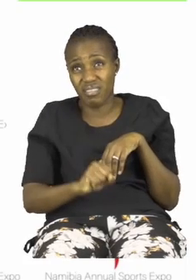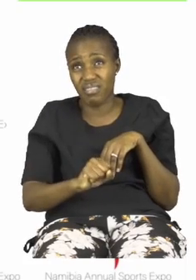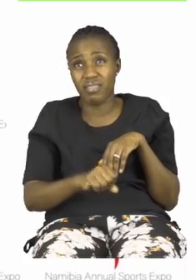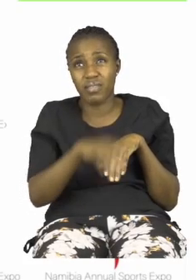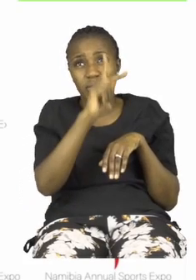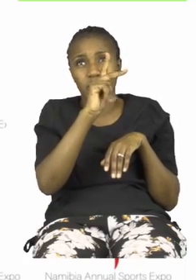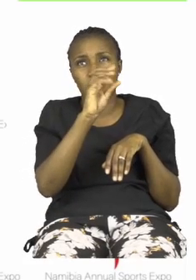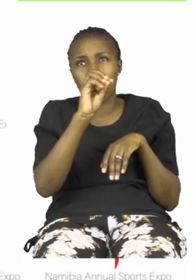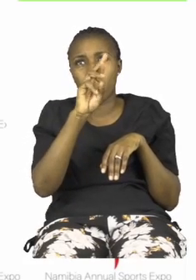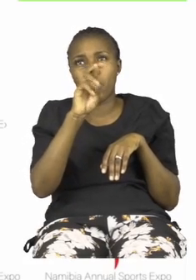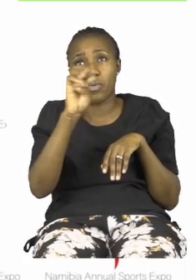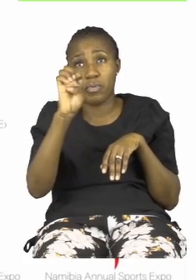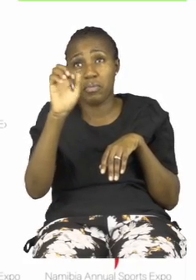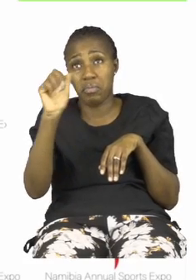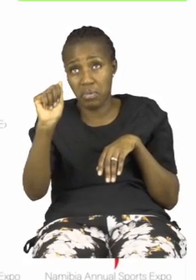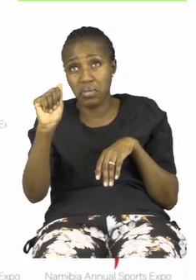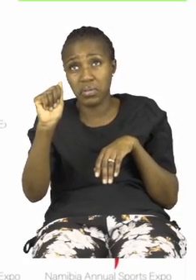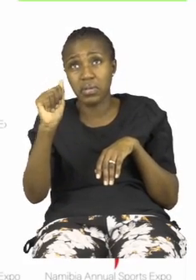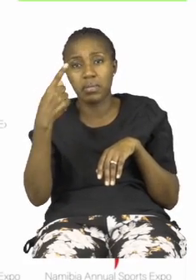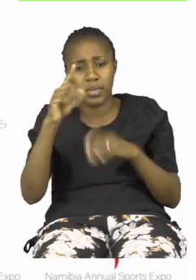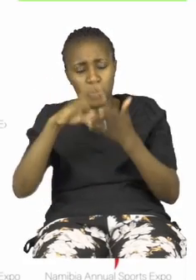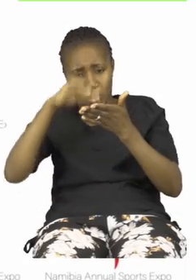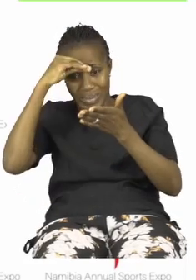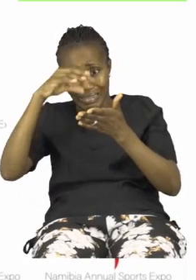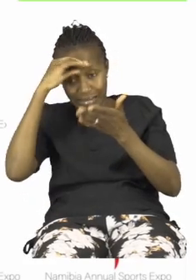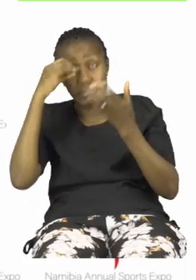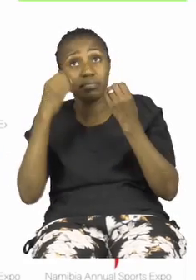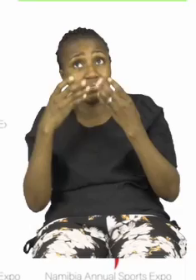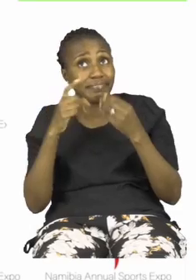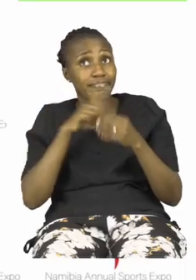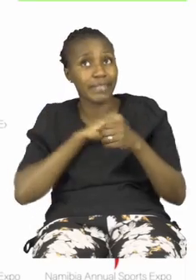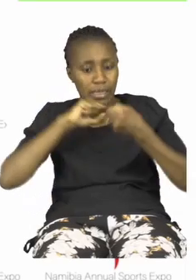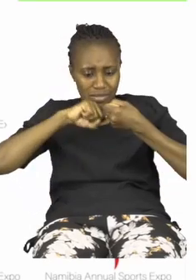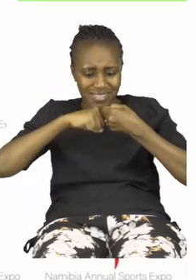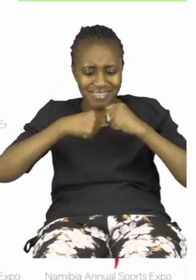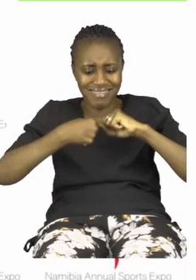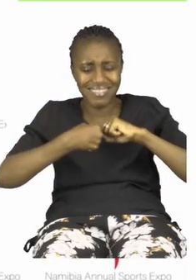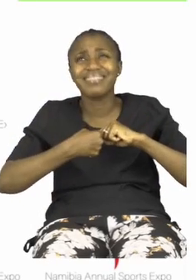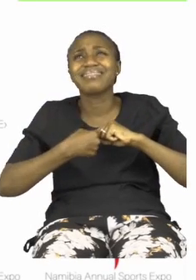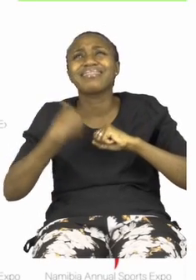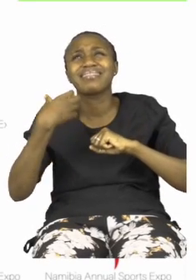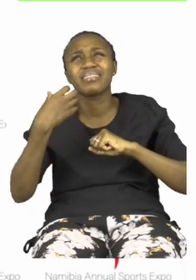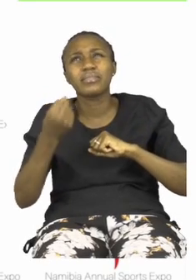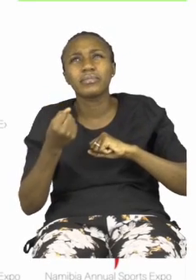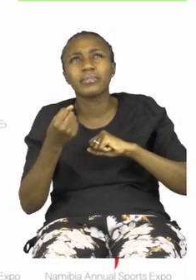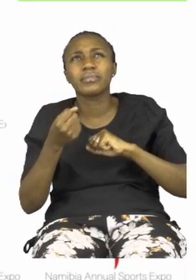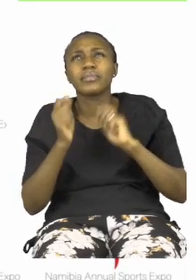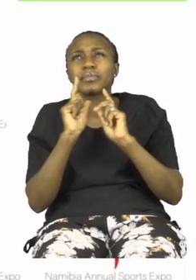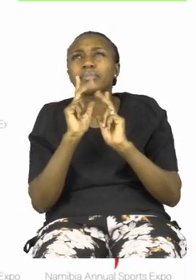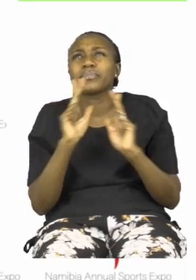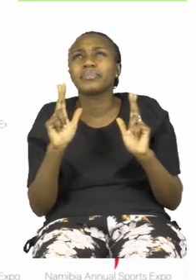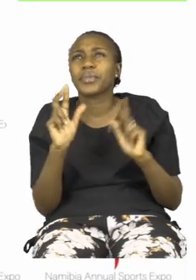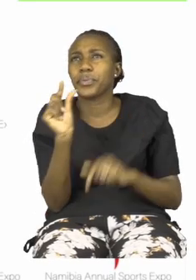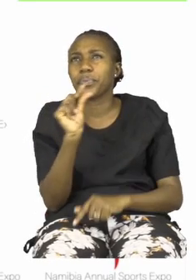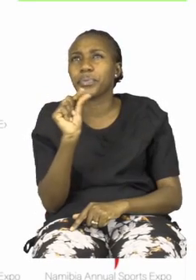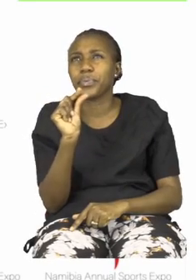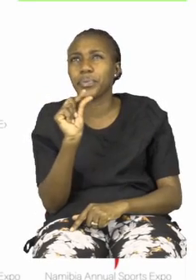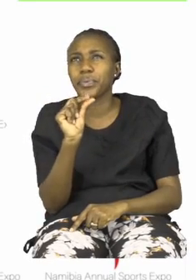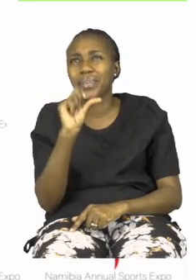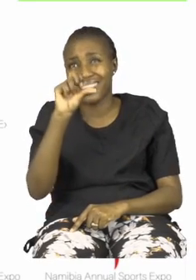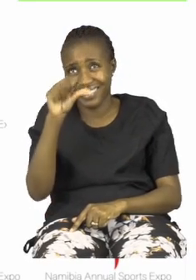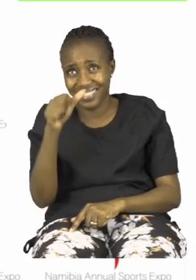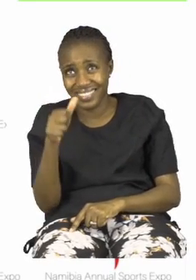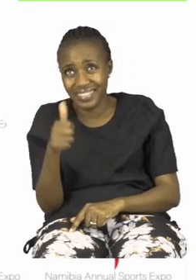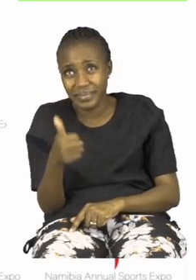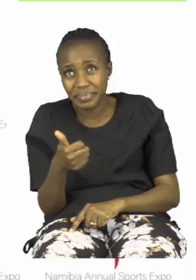because the challenges that we have is numbers, and the other part of it is infrastructure, because